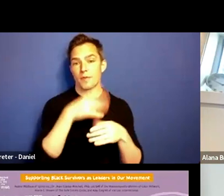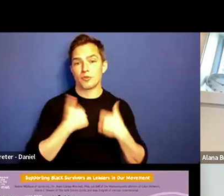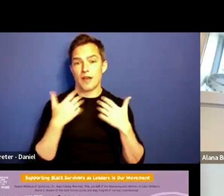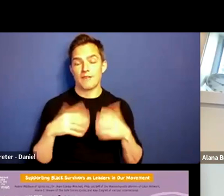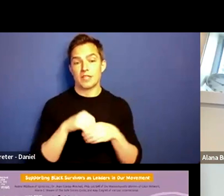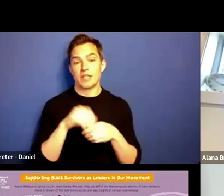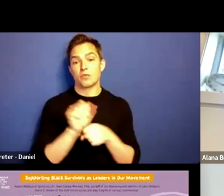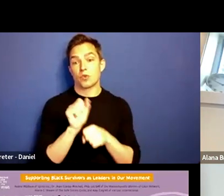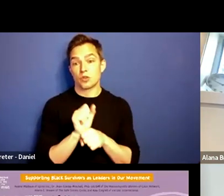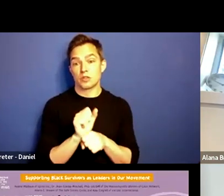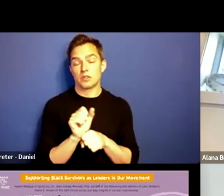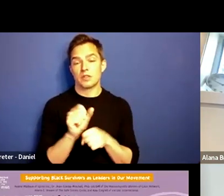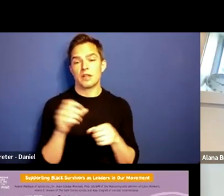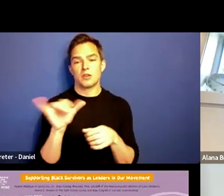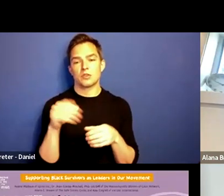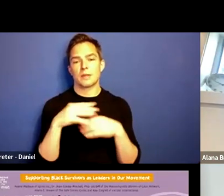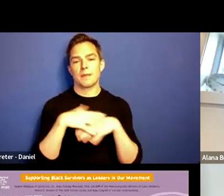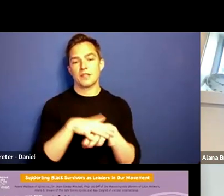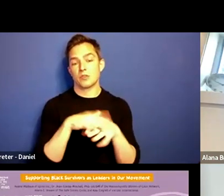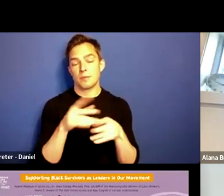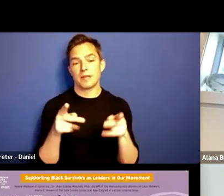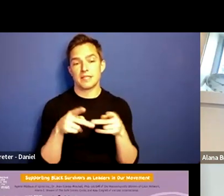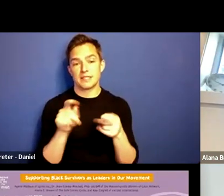work and in mainstream spaces especially?